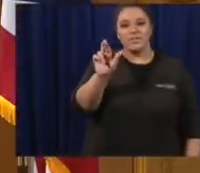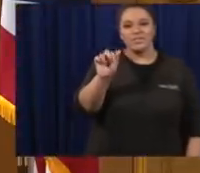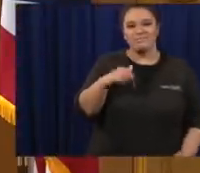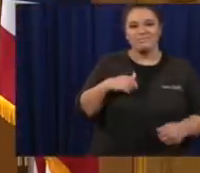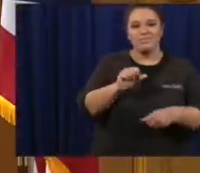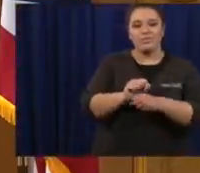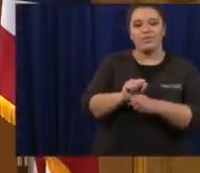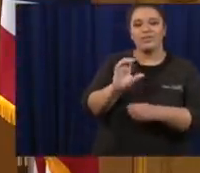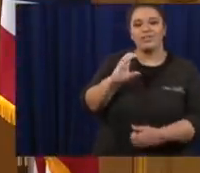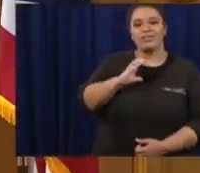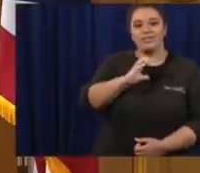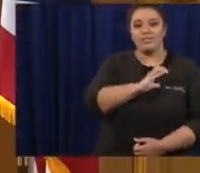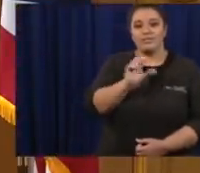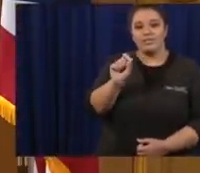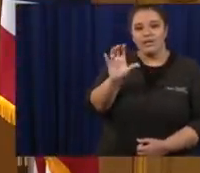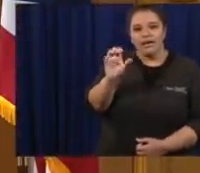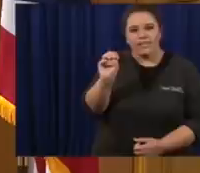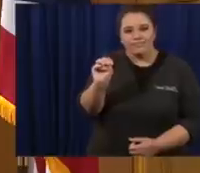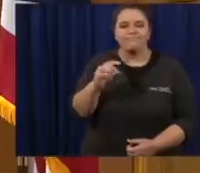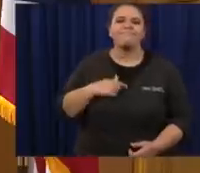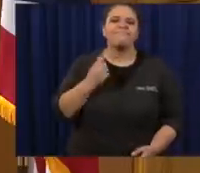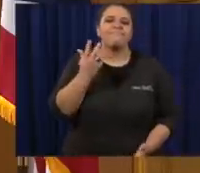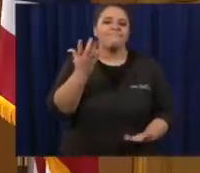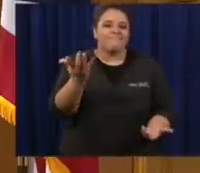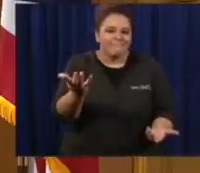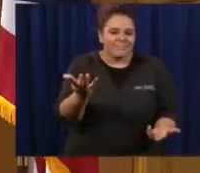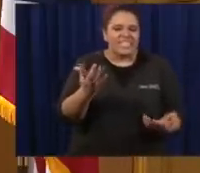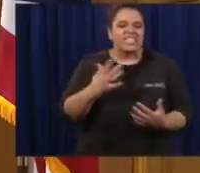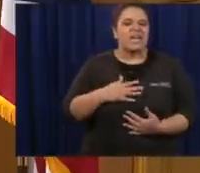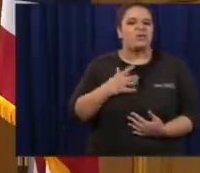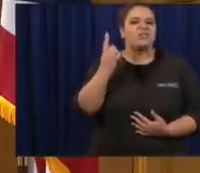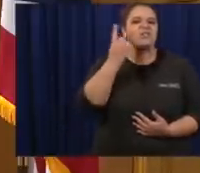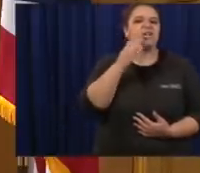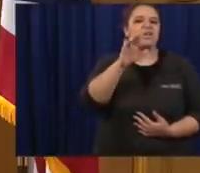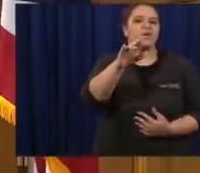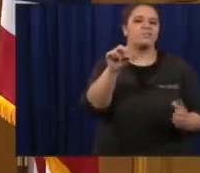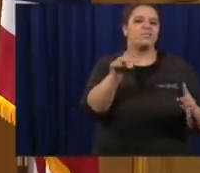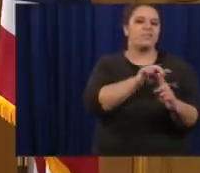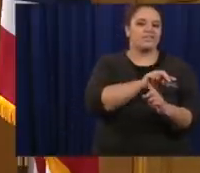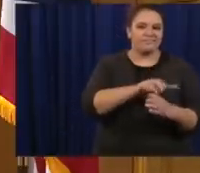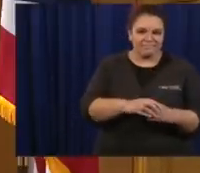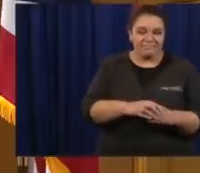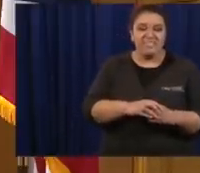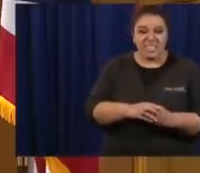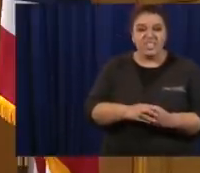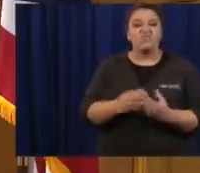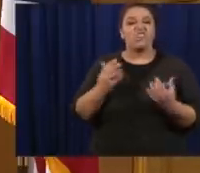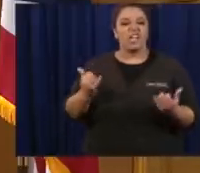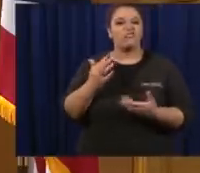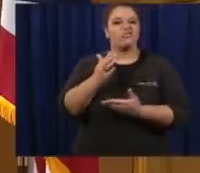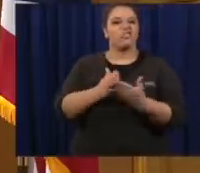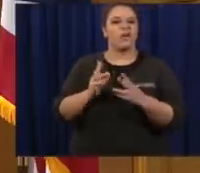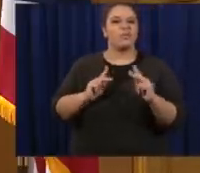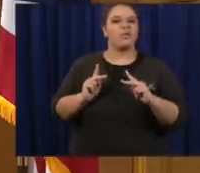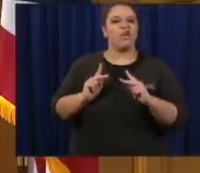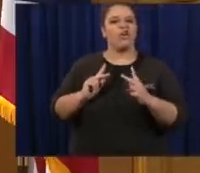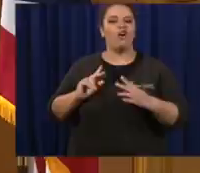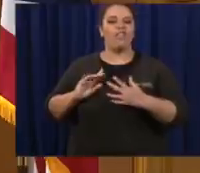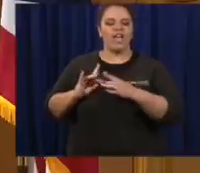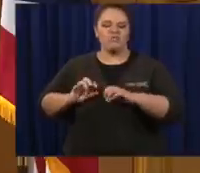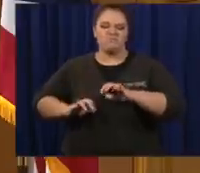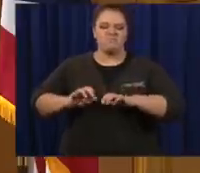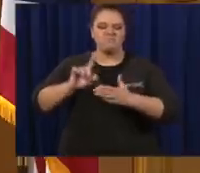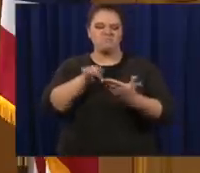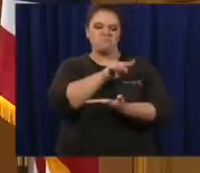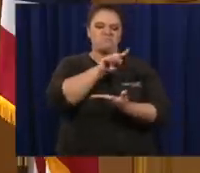Your critics online are saying you folded to the people who were like, we need to open now.